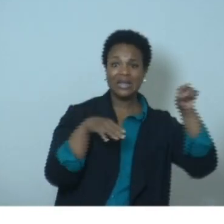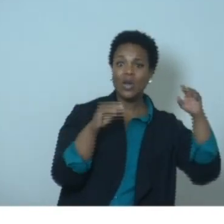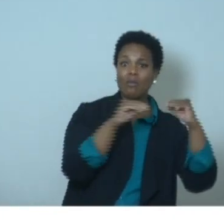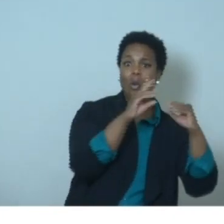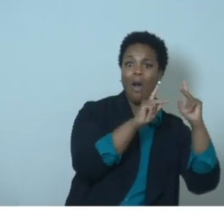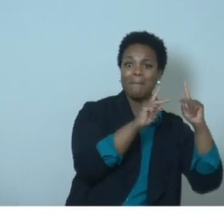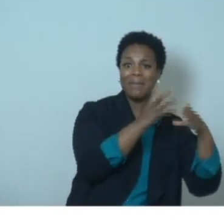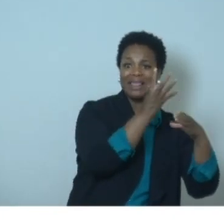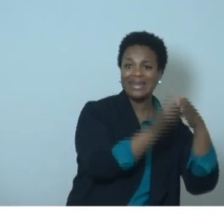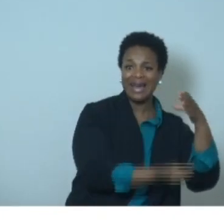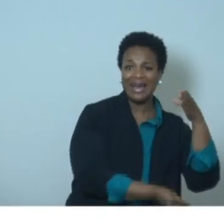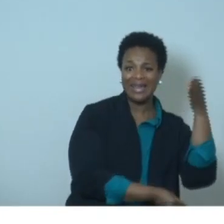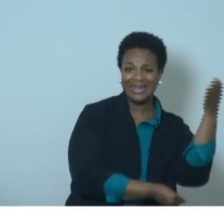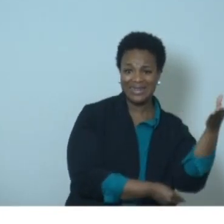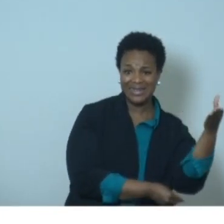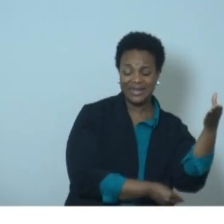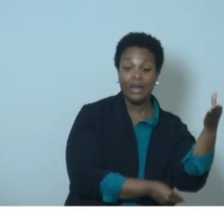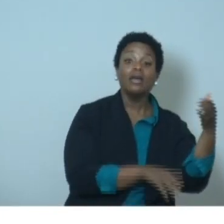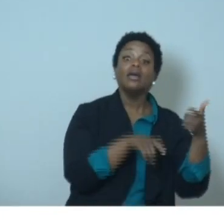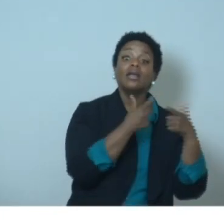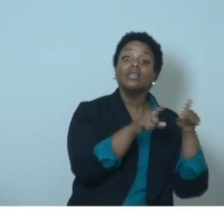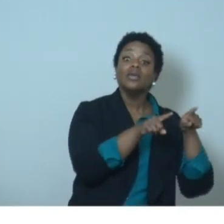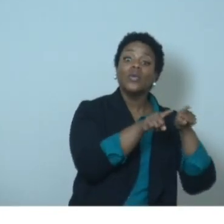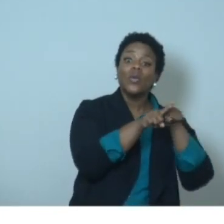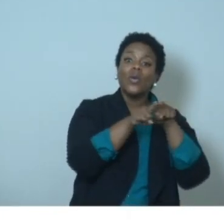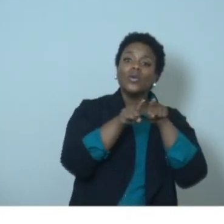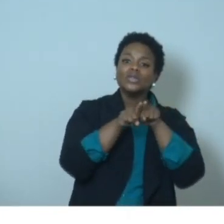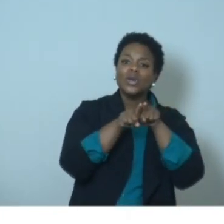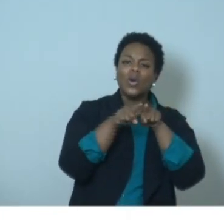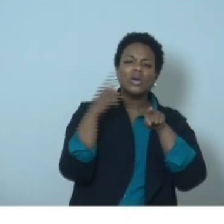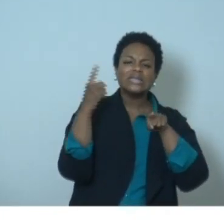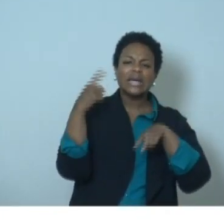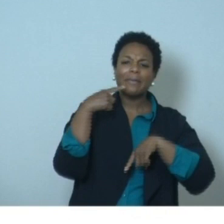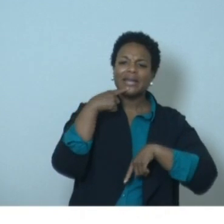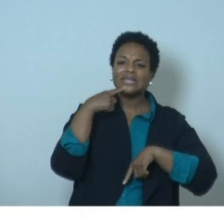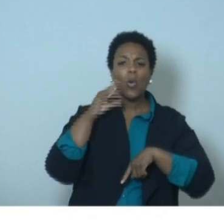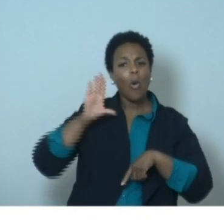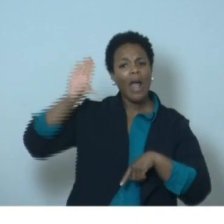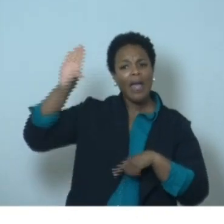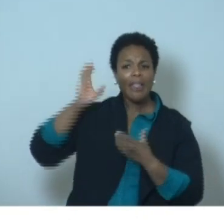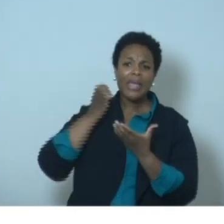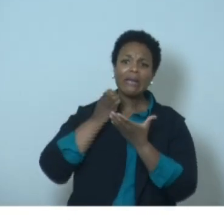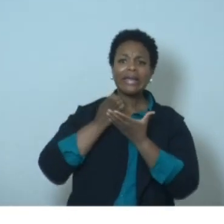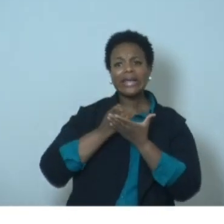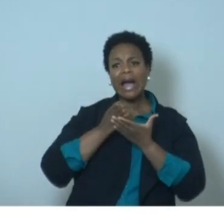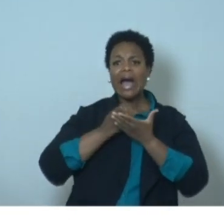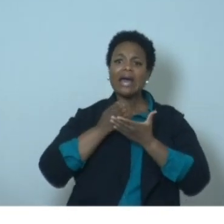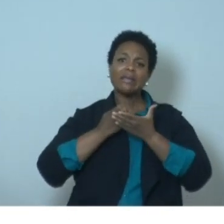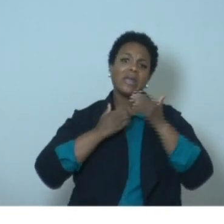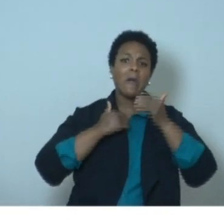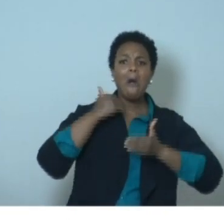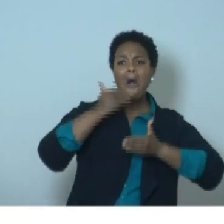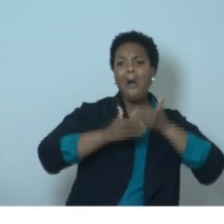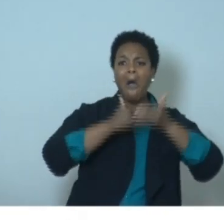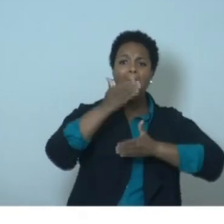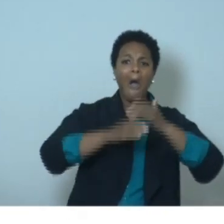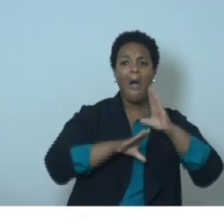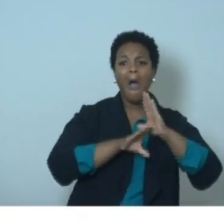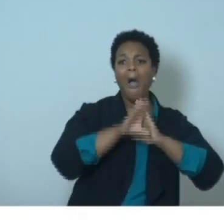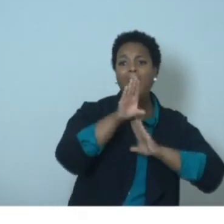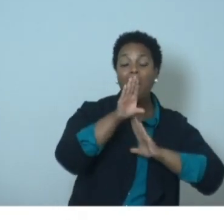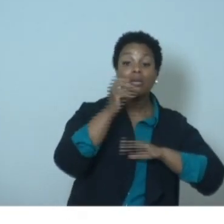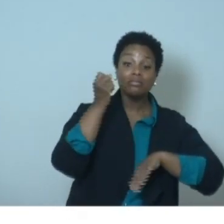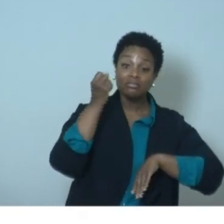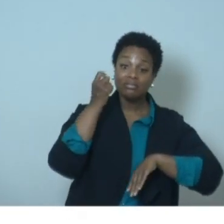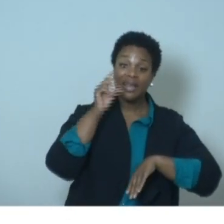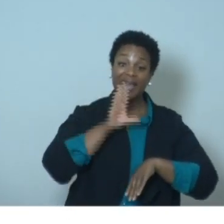fatality rate. And then on this idea that the economy really kept going, their employment rate skyrocketed as well, despite